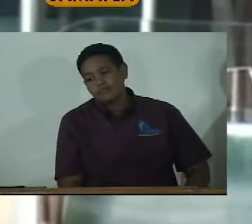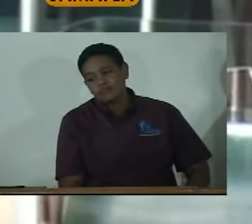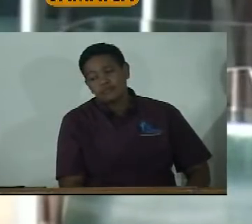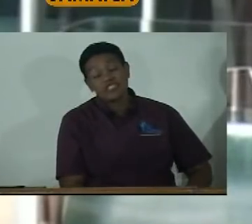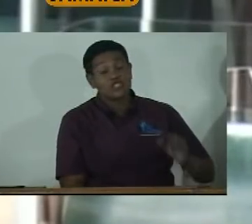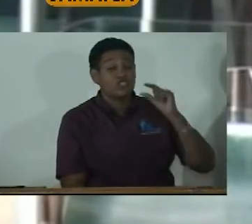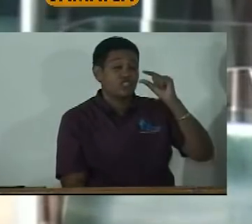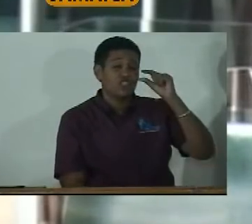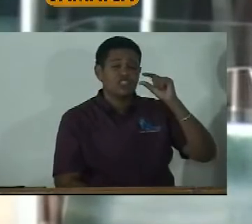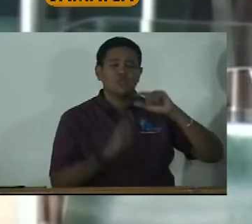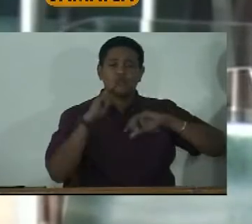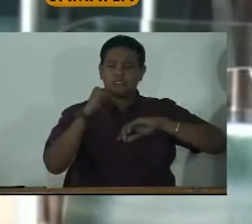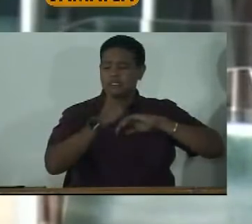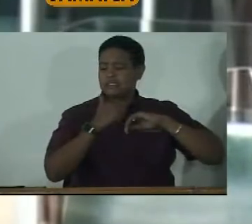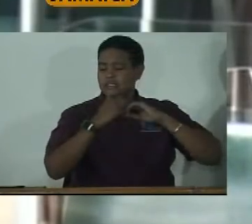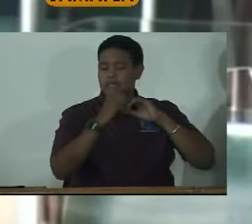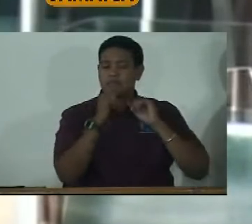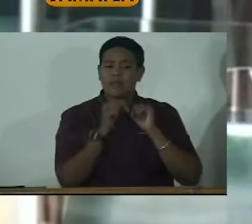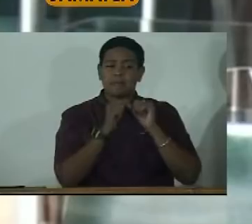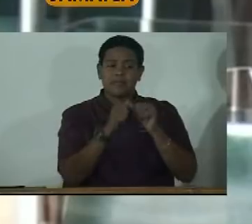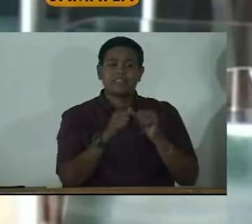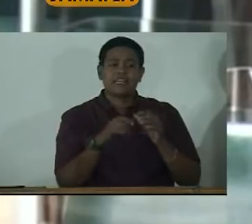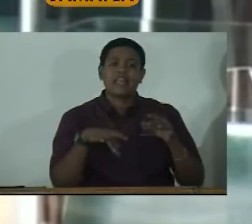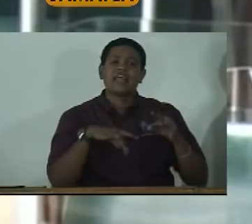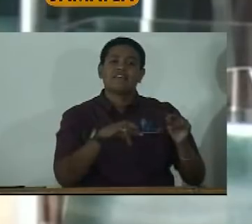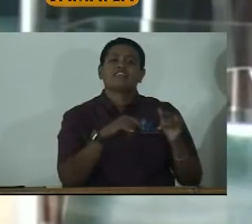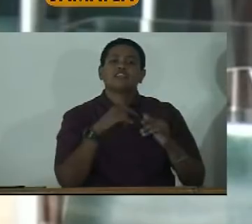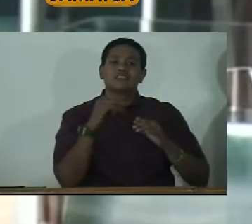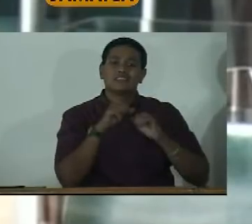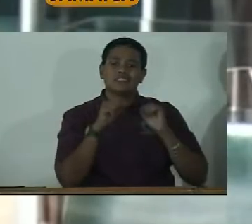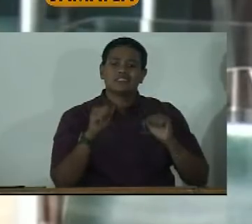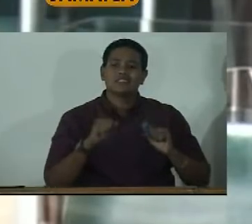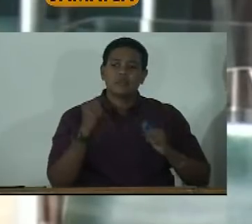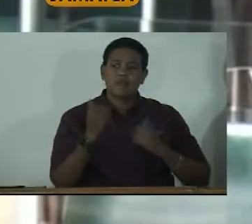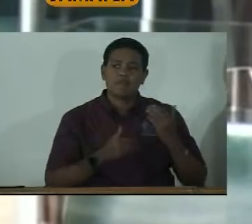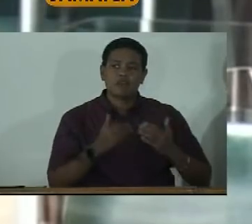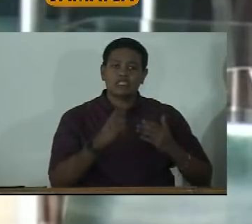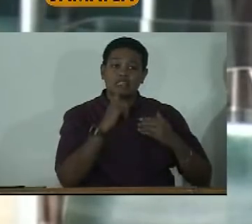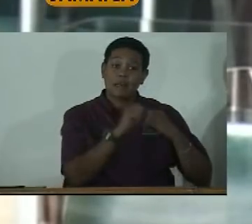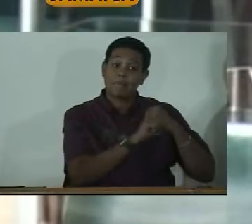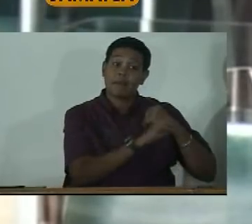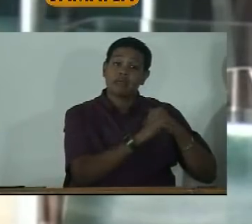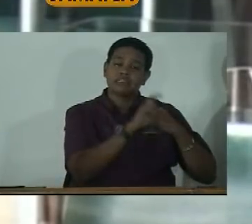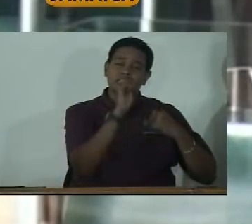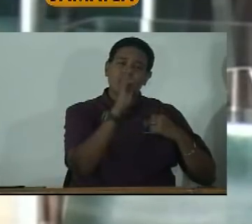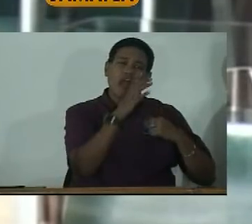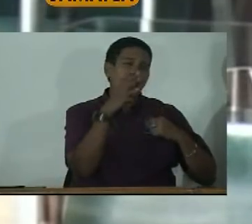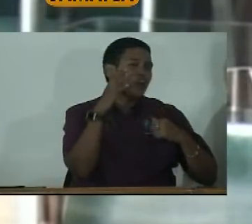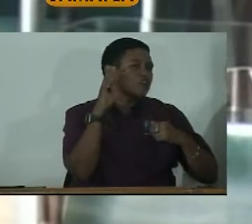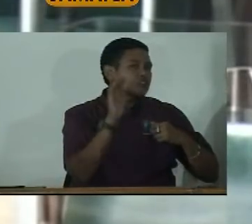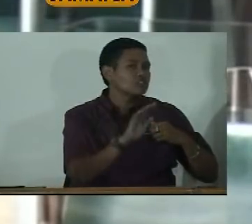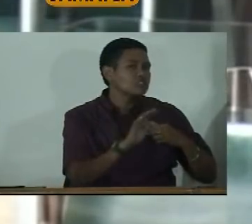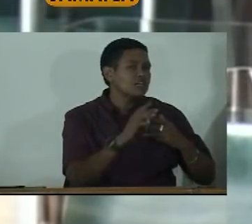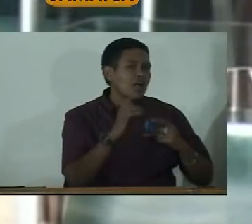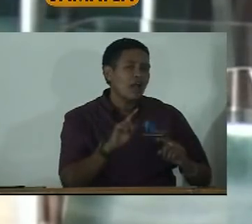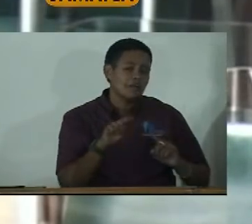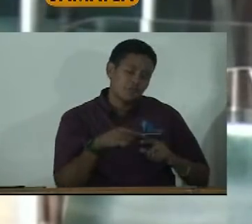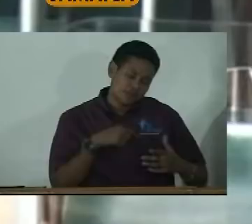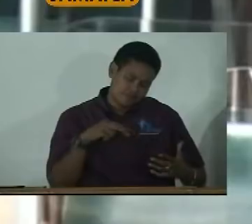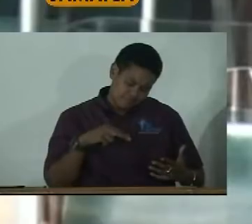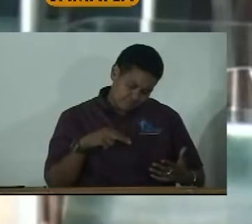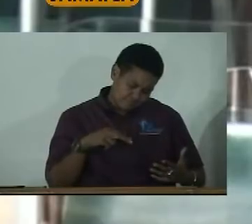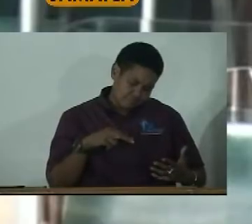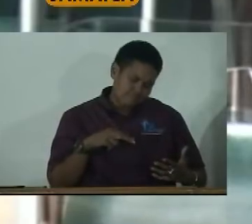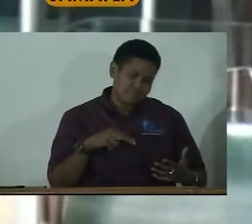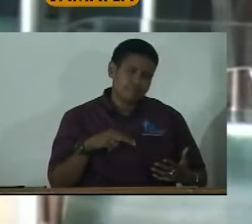establish and maintain an efficient system of processing and marketing for agricultural produce. And when I read it,